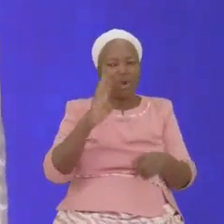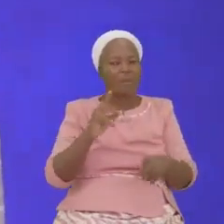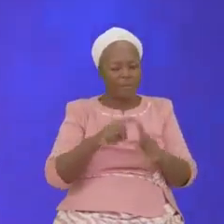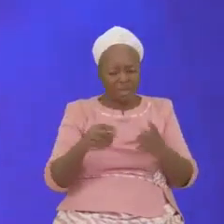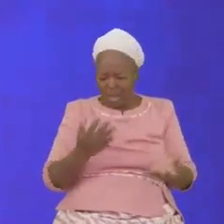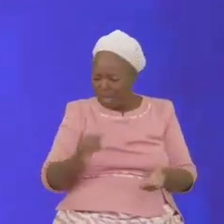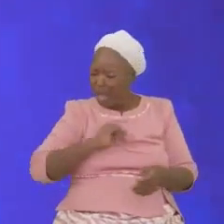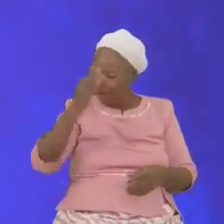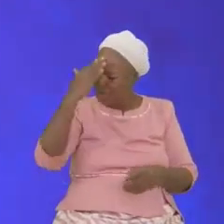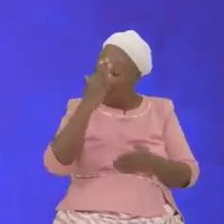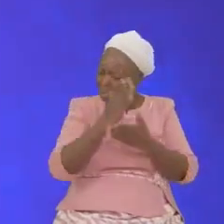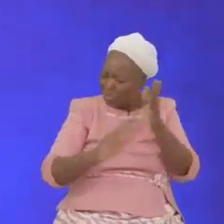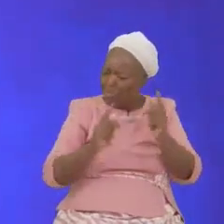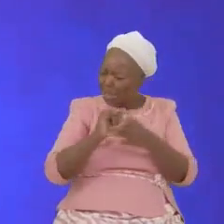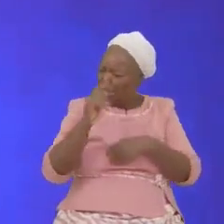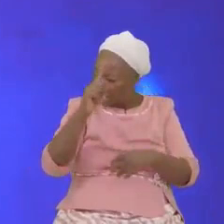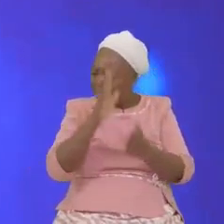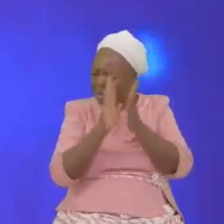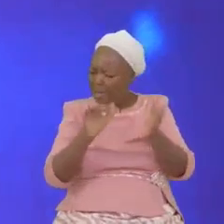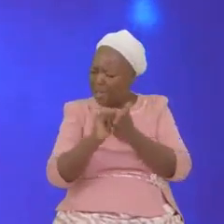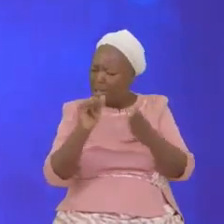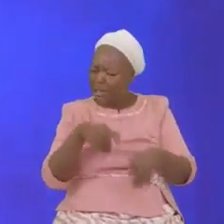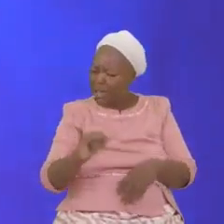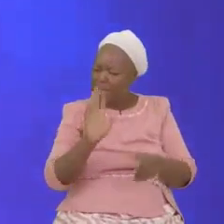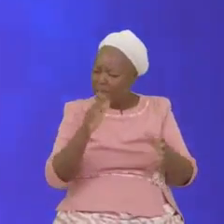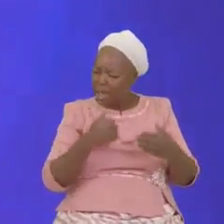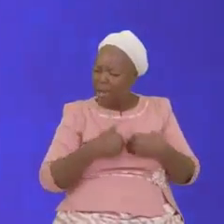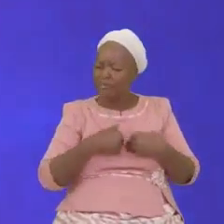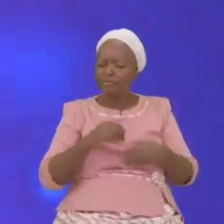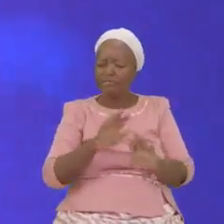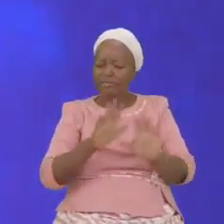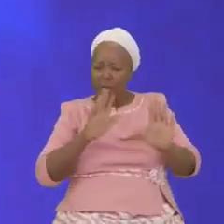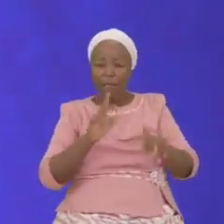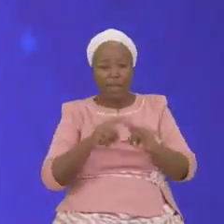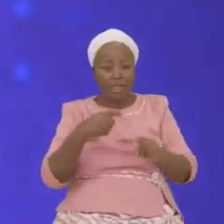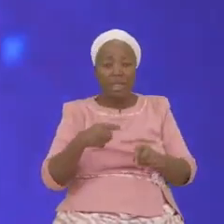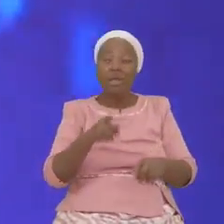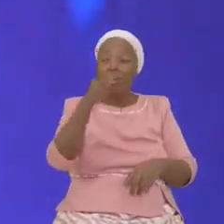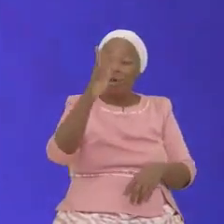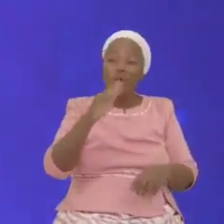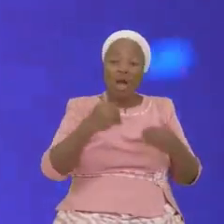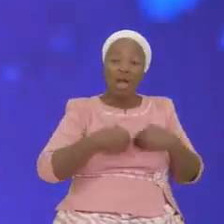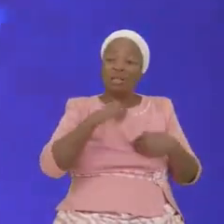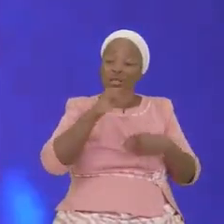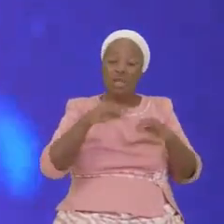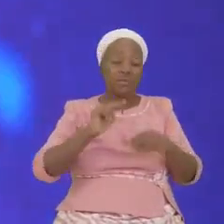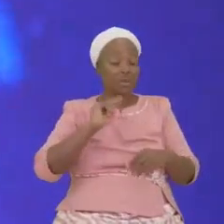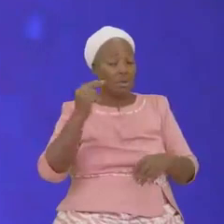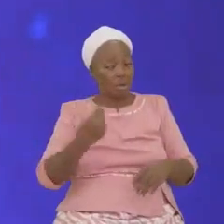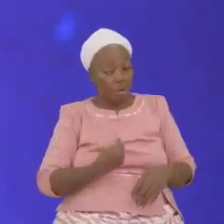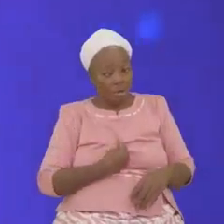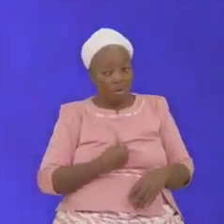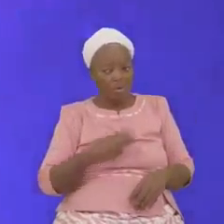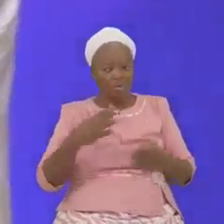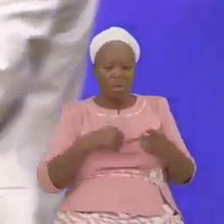are believers and they have fear. All the same, God has not given us. You may point